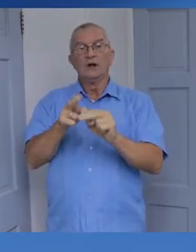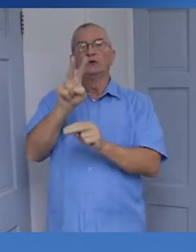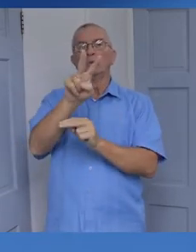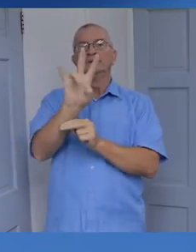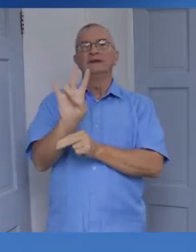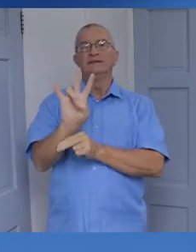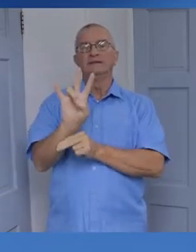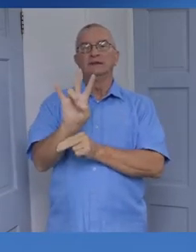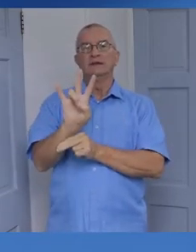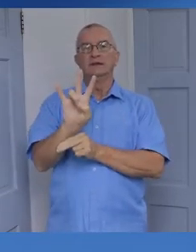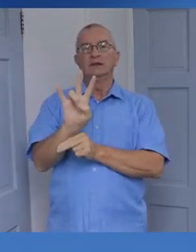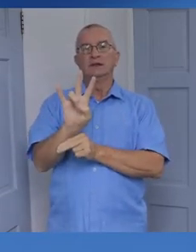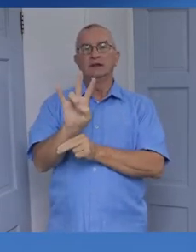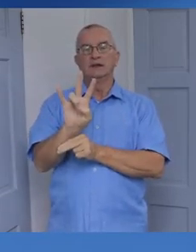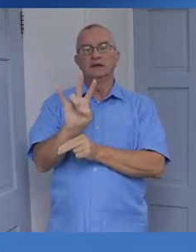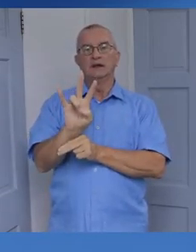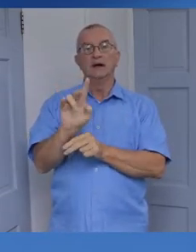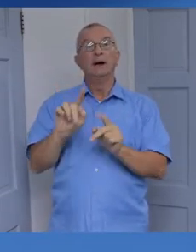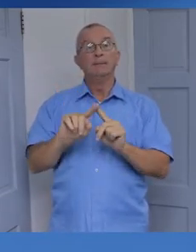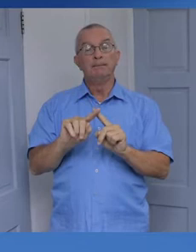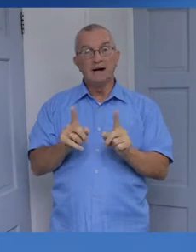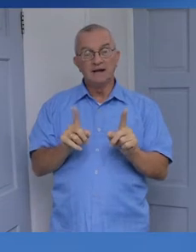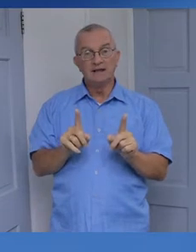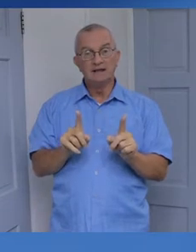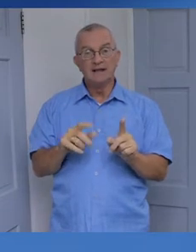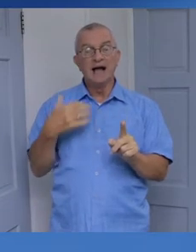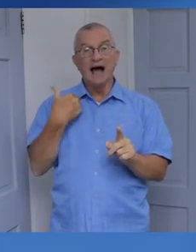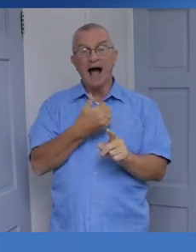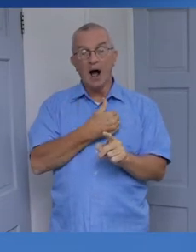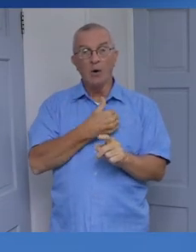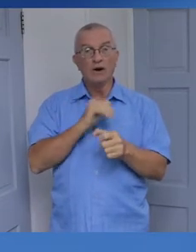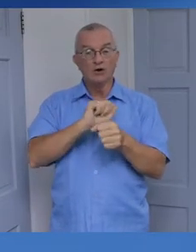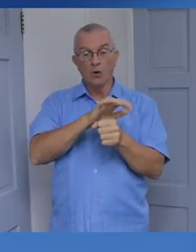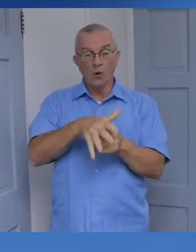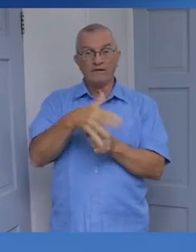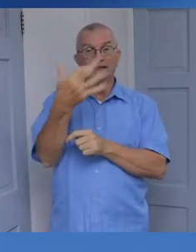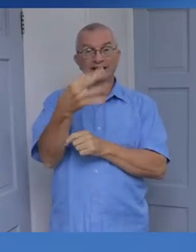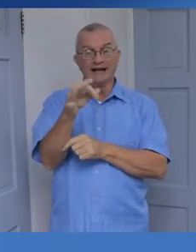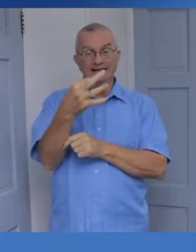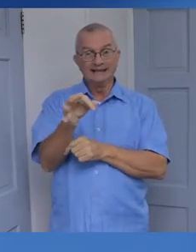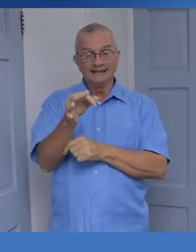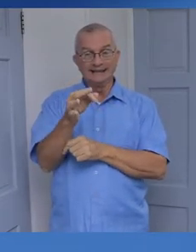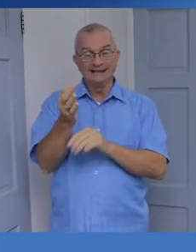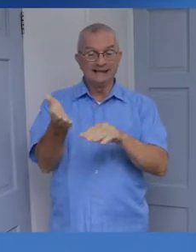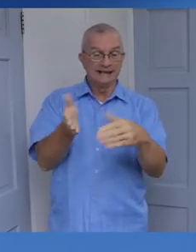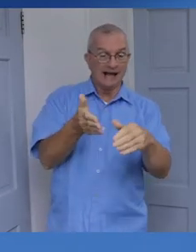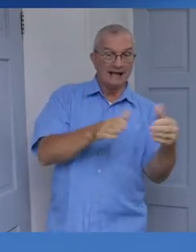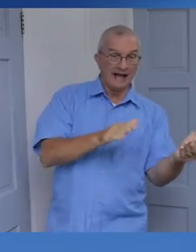However, our COVID-19 deaths remain at 9.